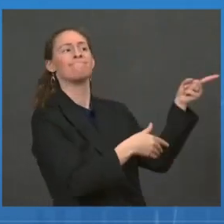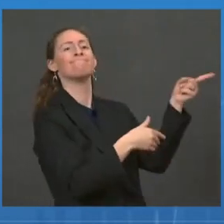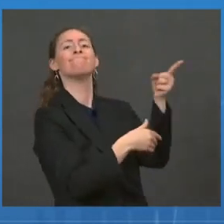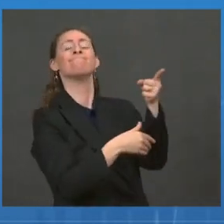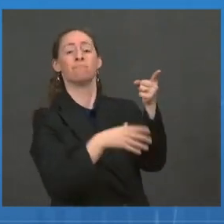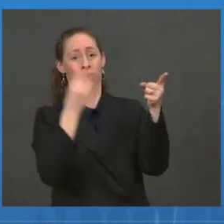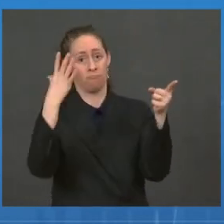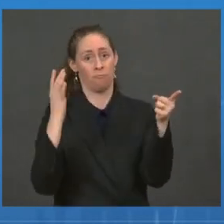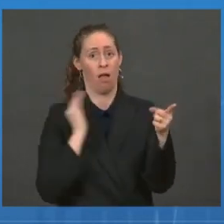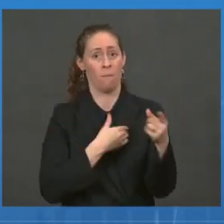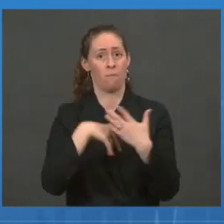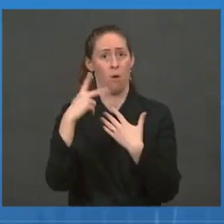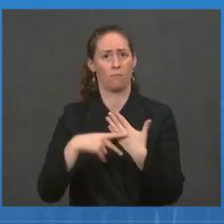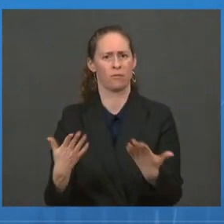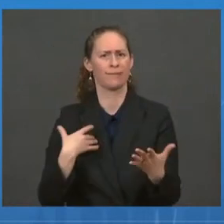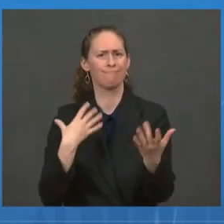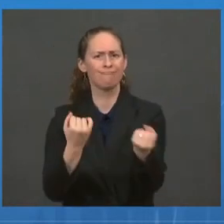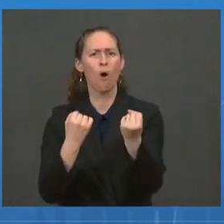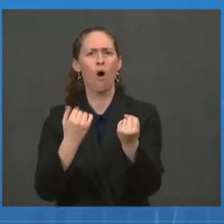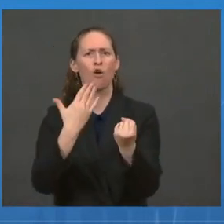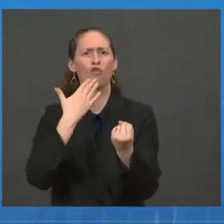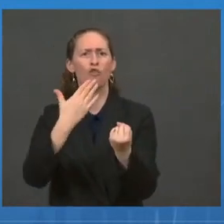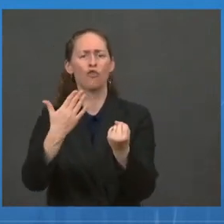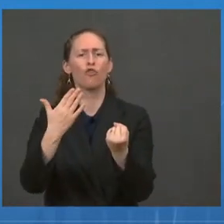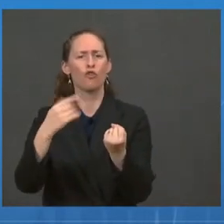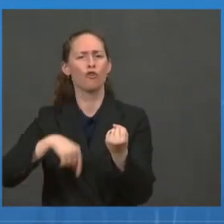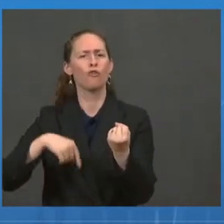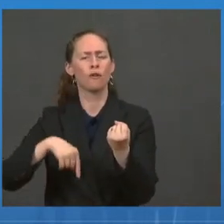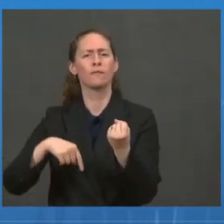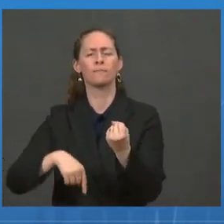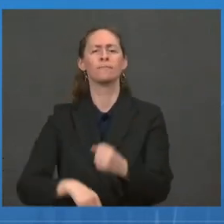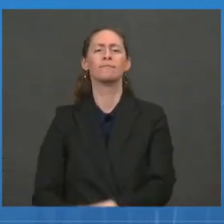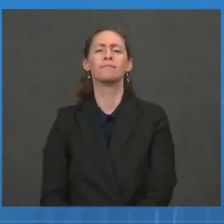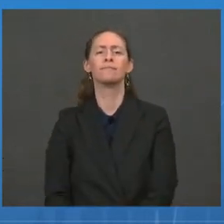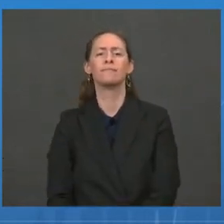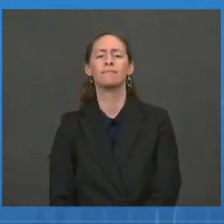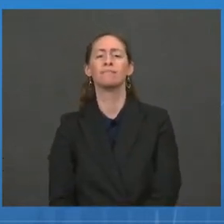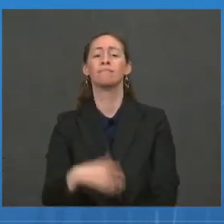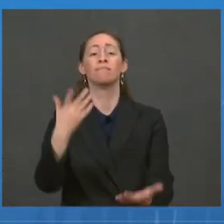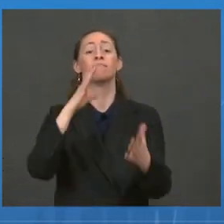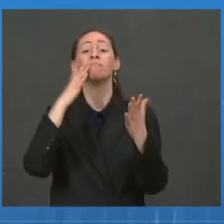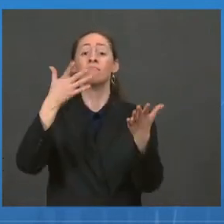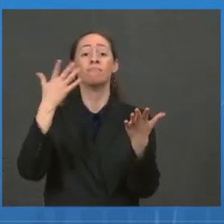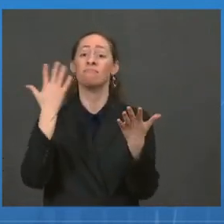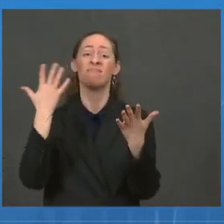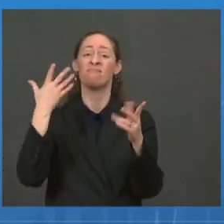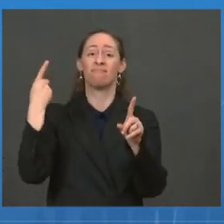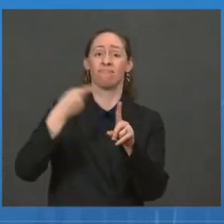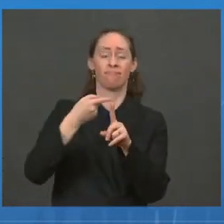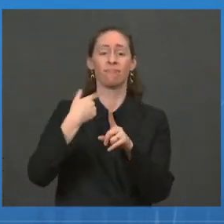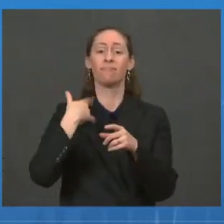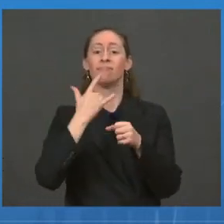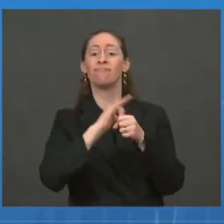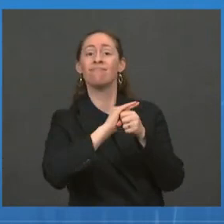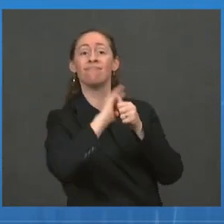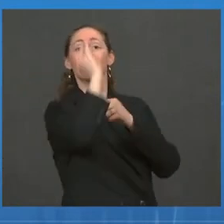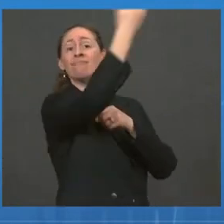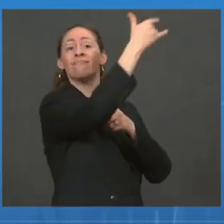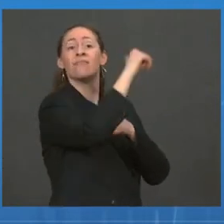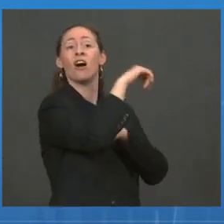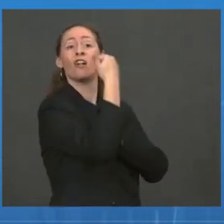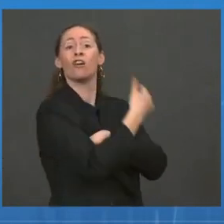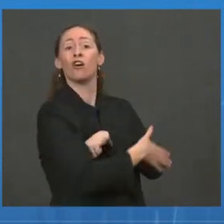united states is our international travel policy where we have pre-departure testing both for people who are